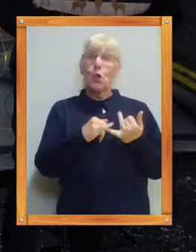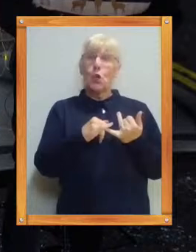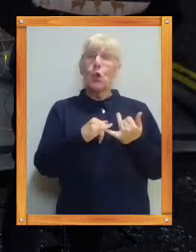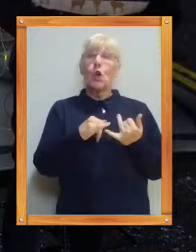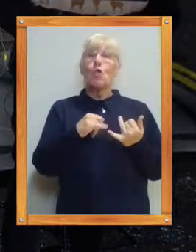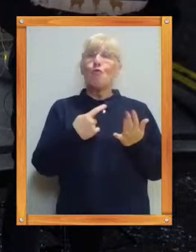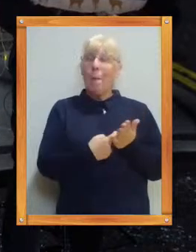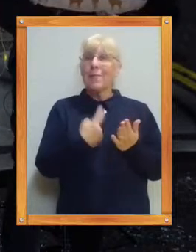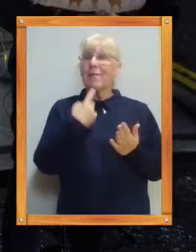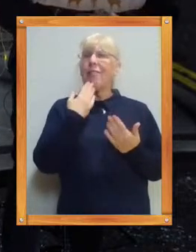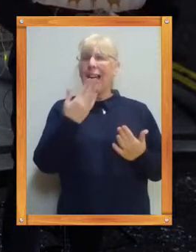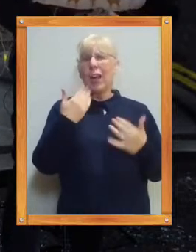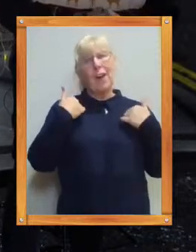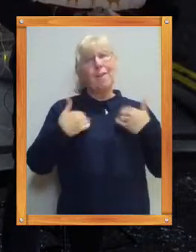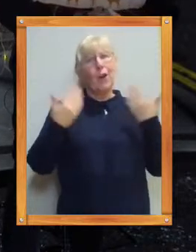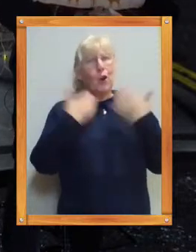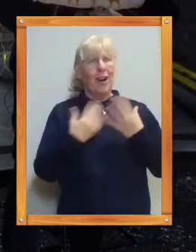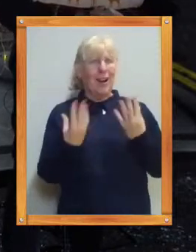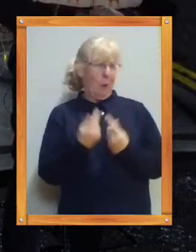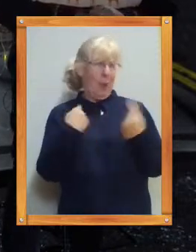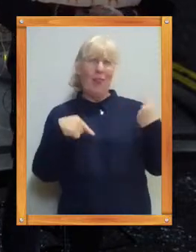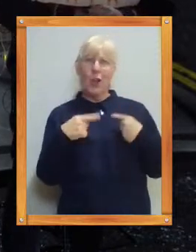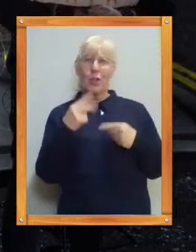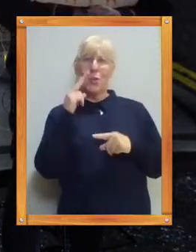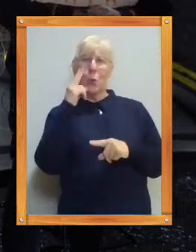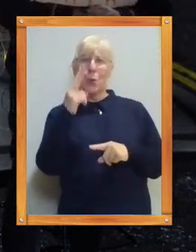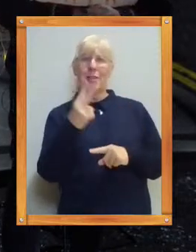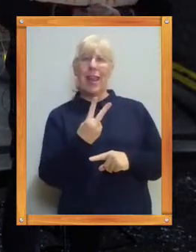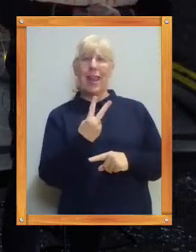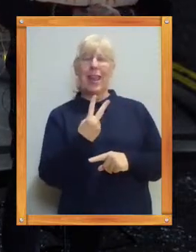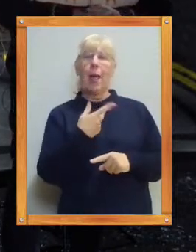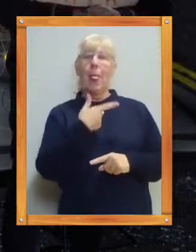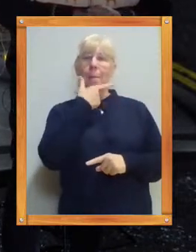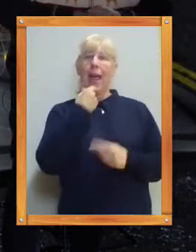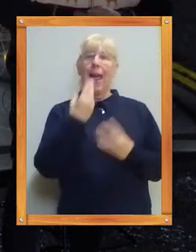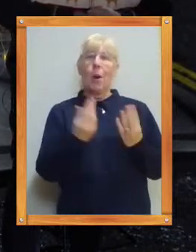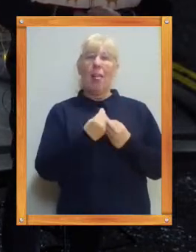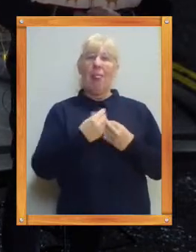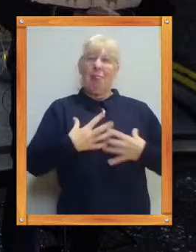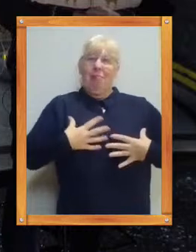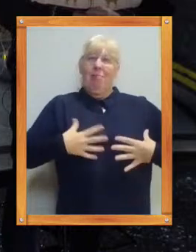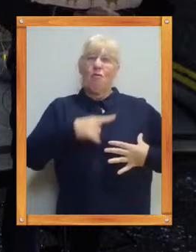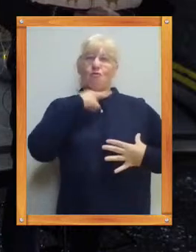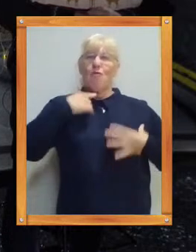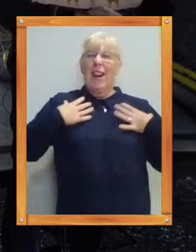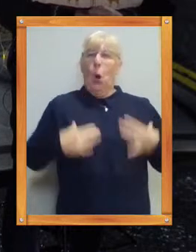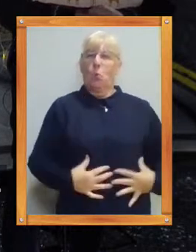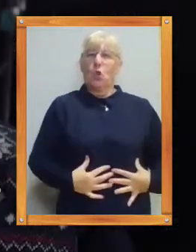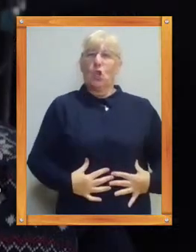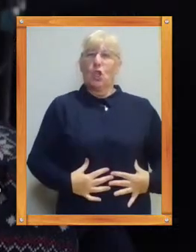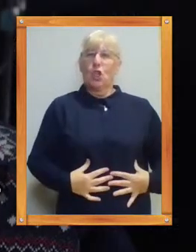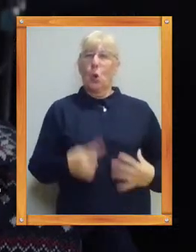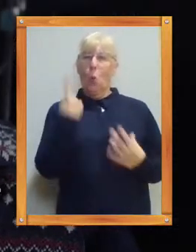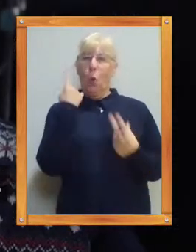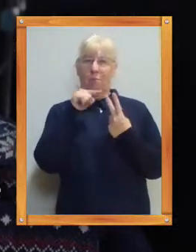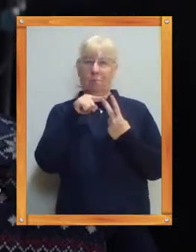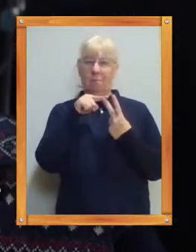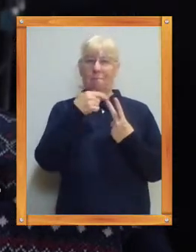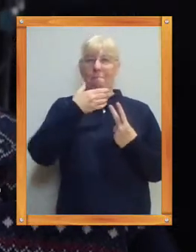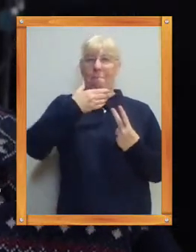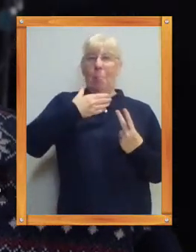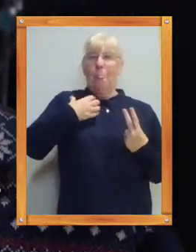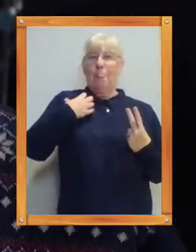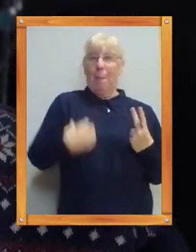see the men with the two big red coats have arrived, one of which is our mayor. He's about to hit the plunger and switch on the lights